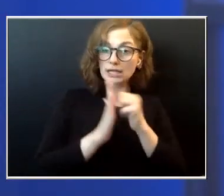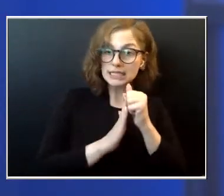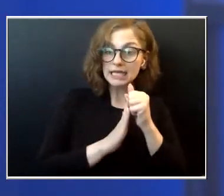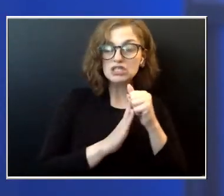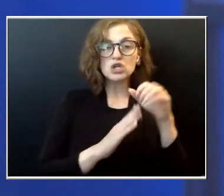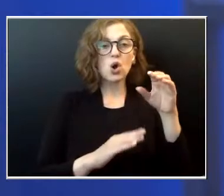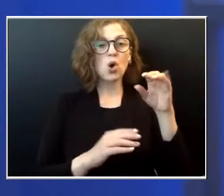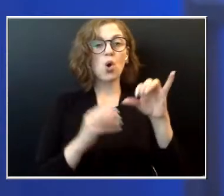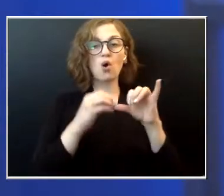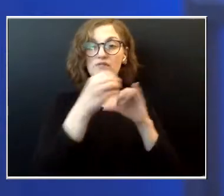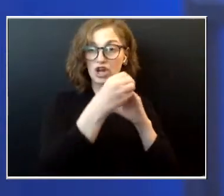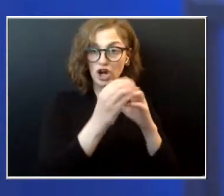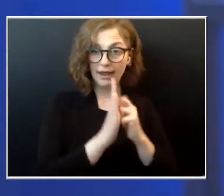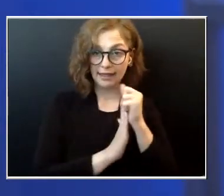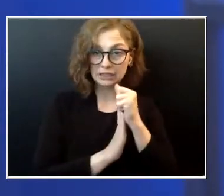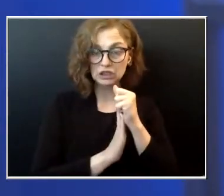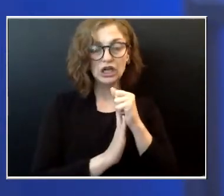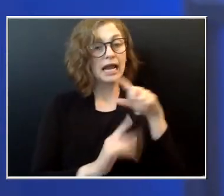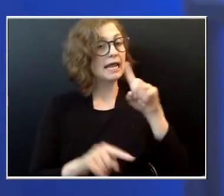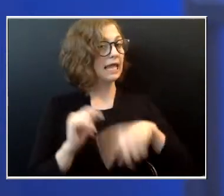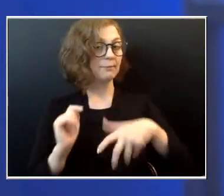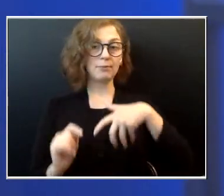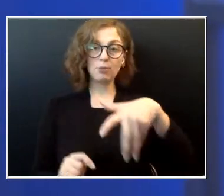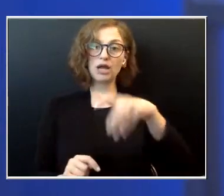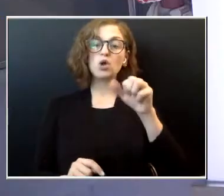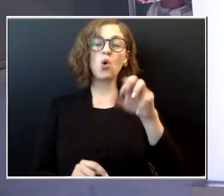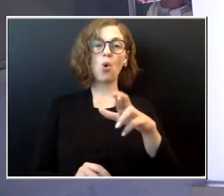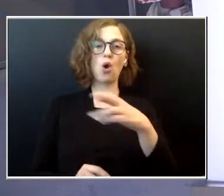breastfeeding, and they have to have breast tissue.